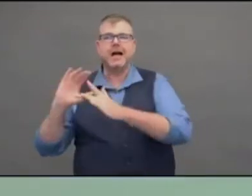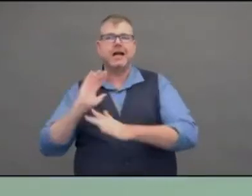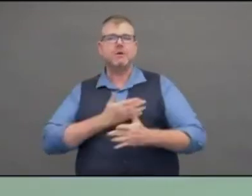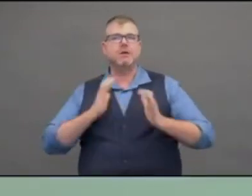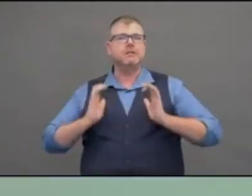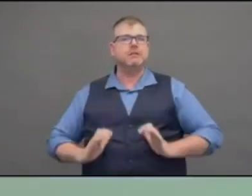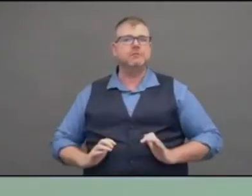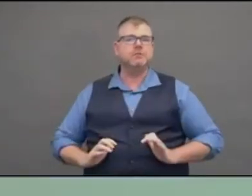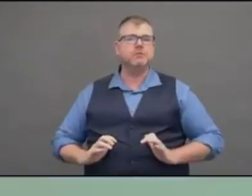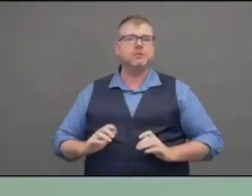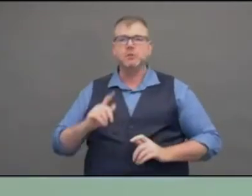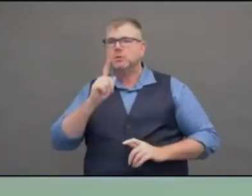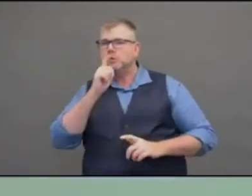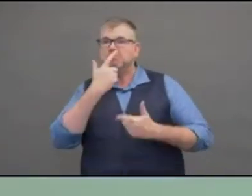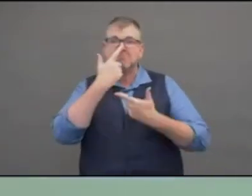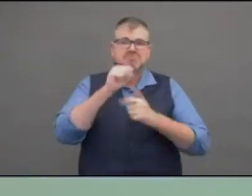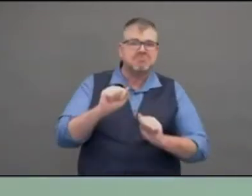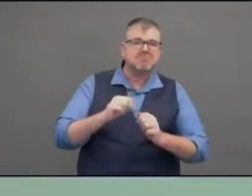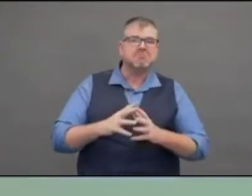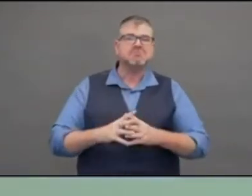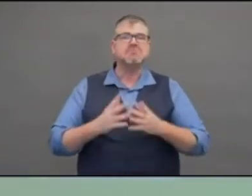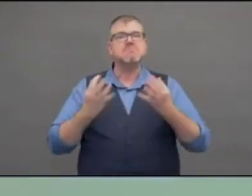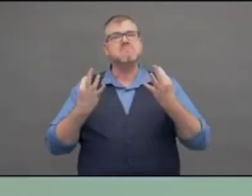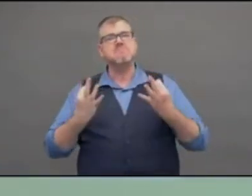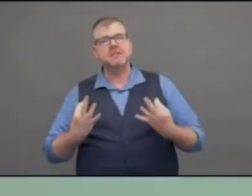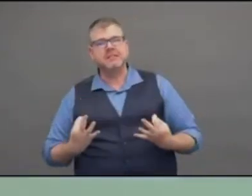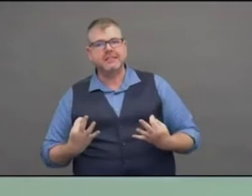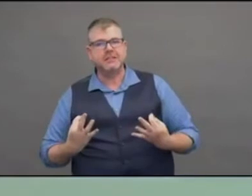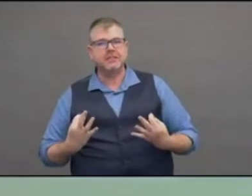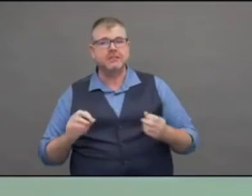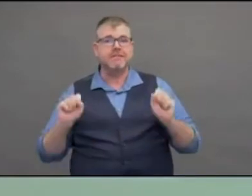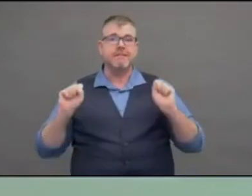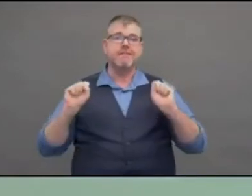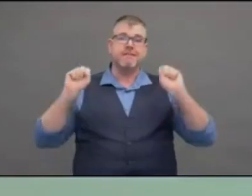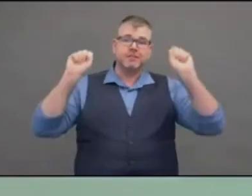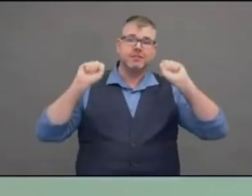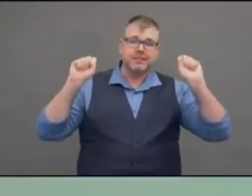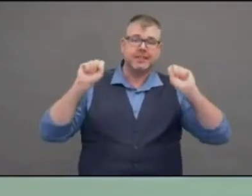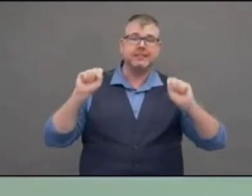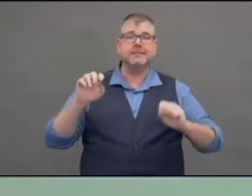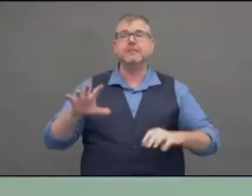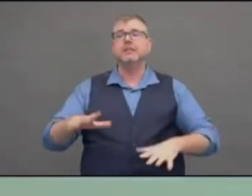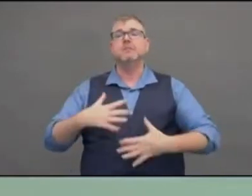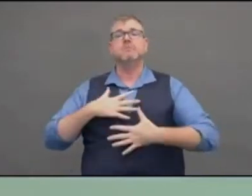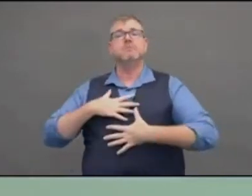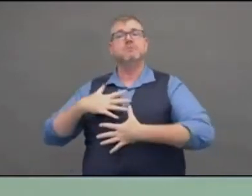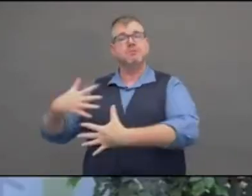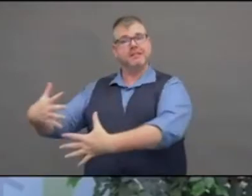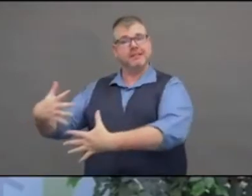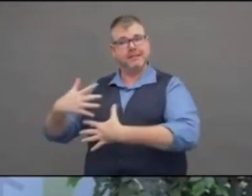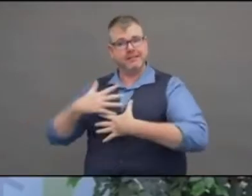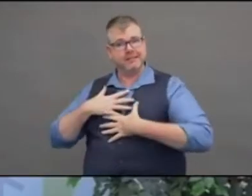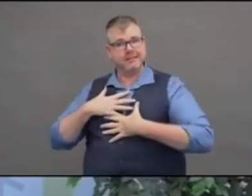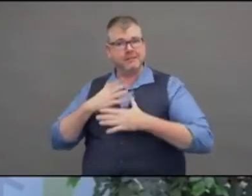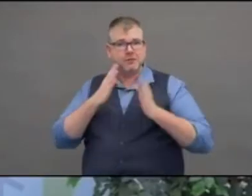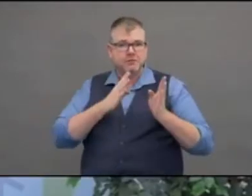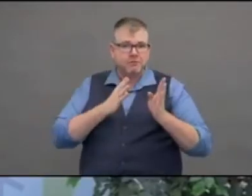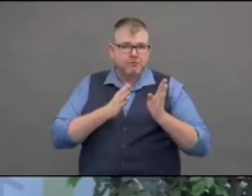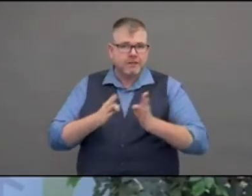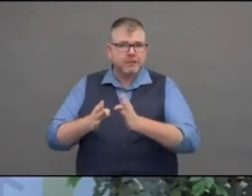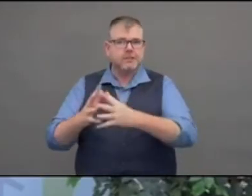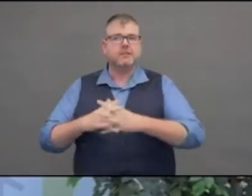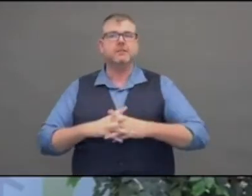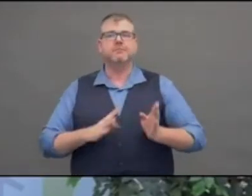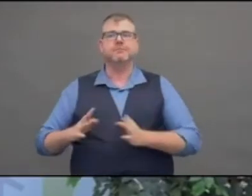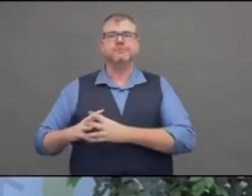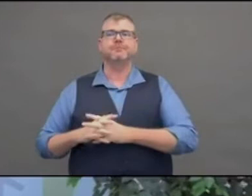meditations and exercising breathing techniques to help reduce stress and anxiety. That is so important. Sometimes we